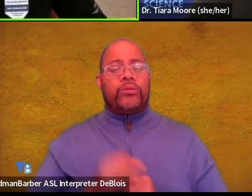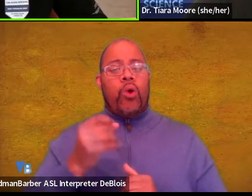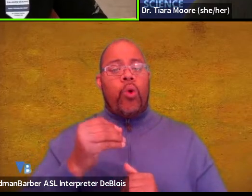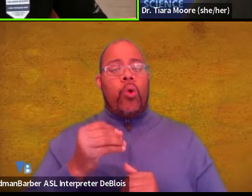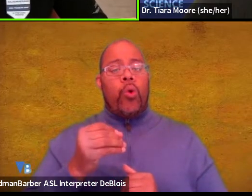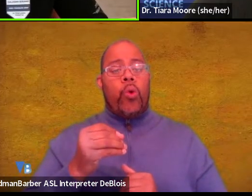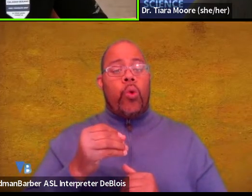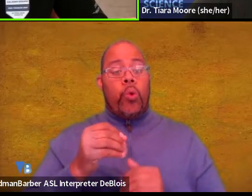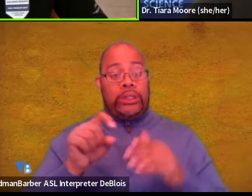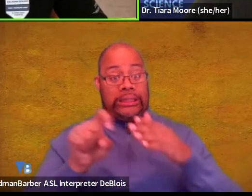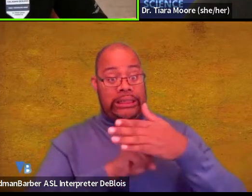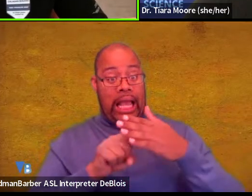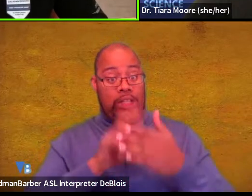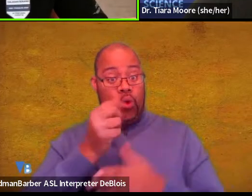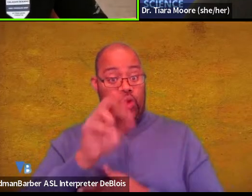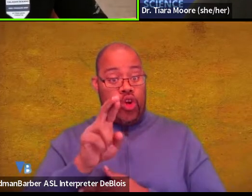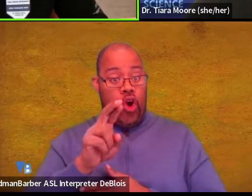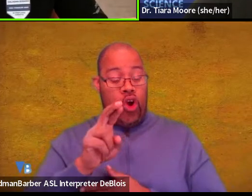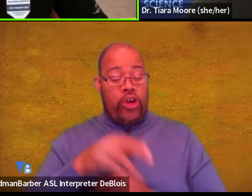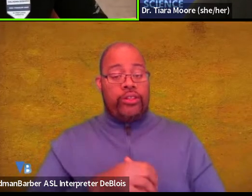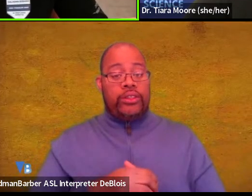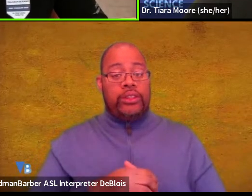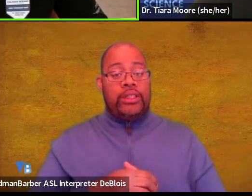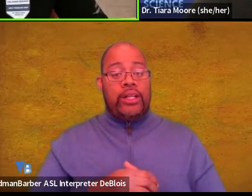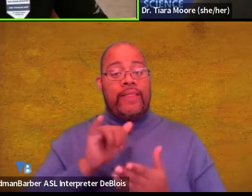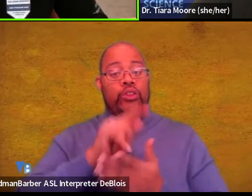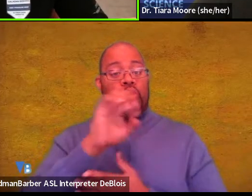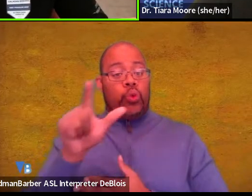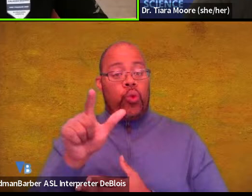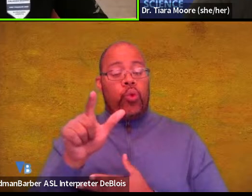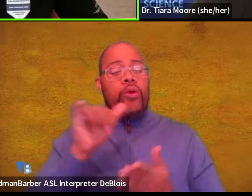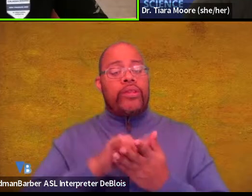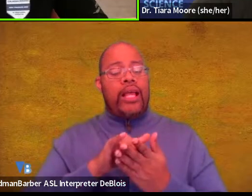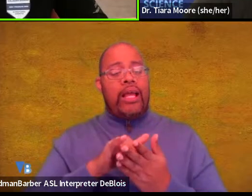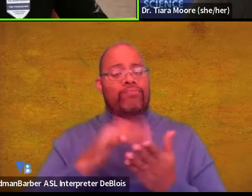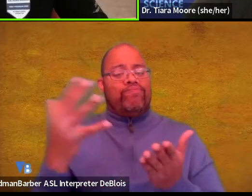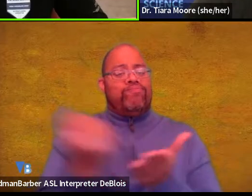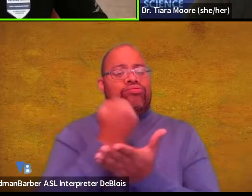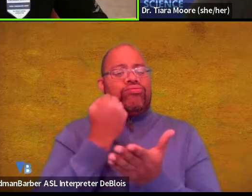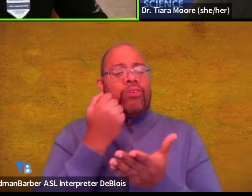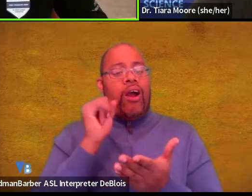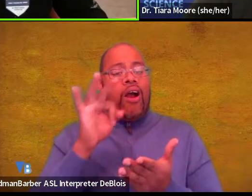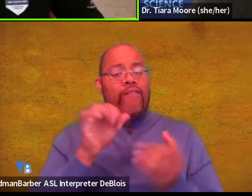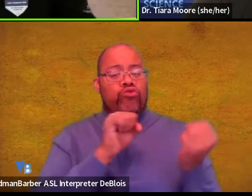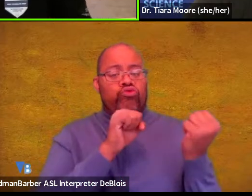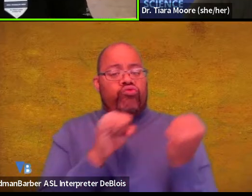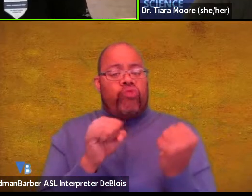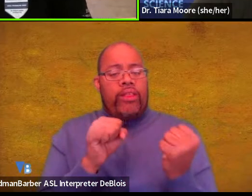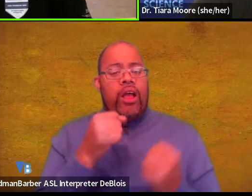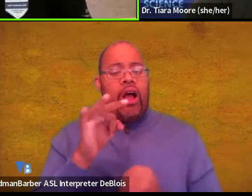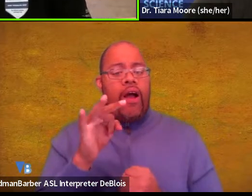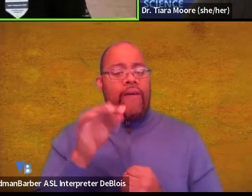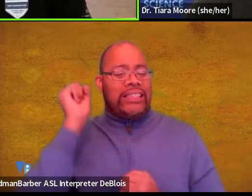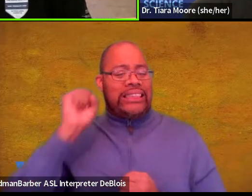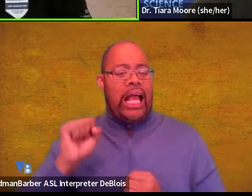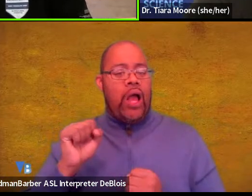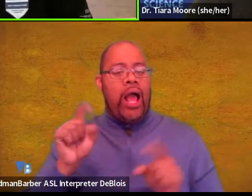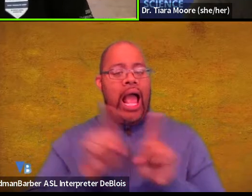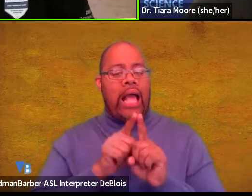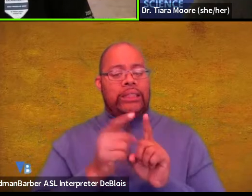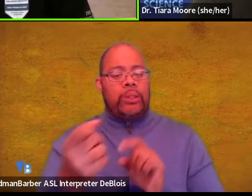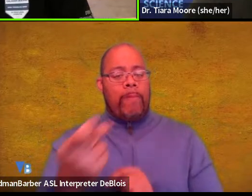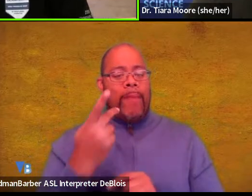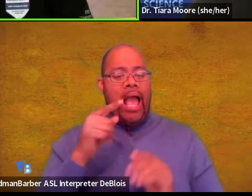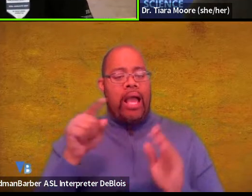a side scan sonar instrument is an instrument that takes advantage of the strength of the sound as it's